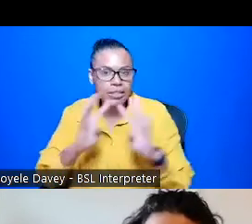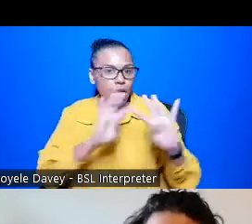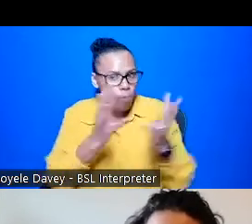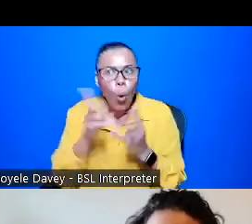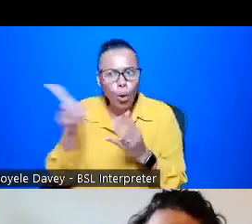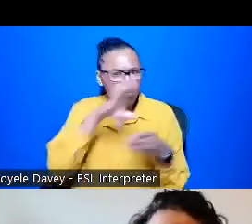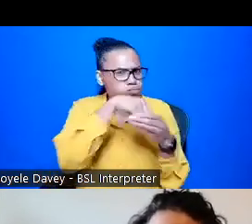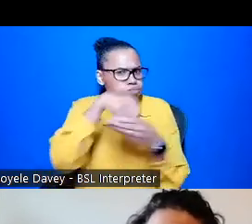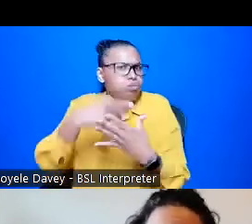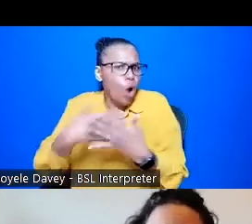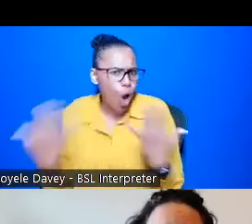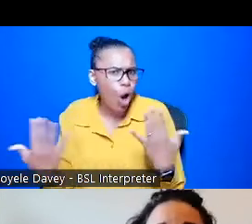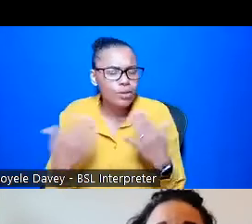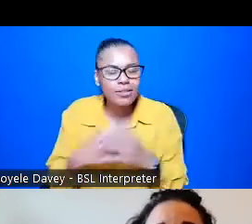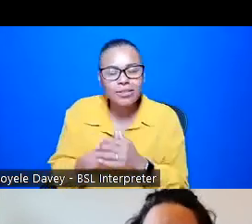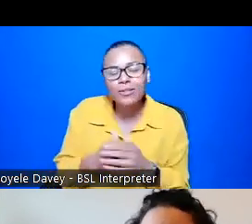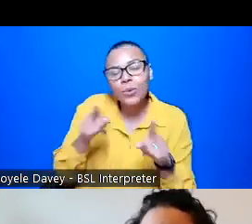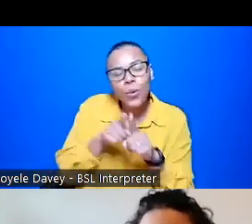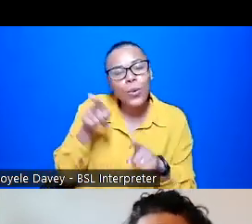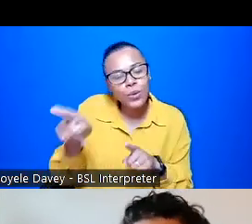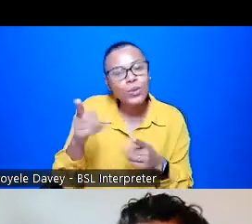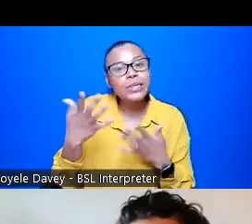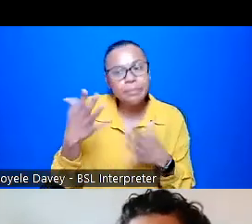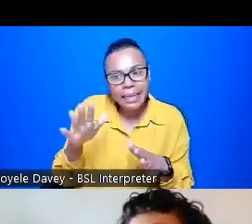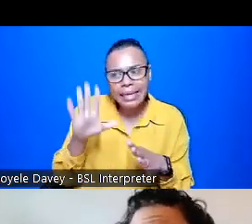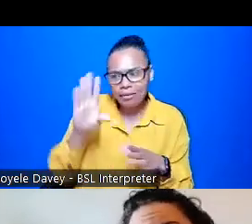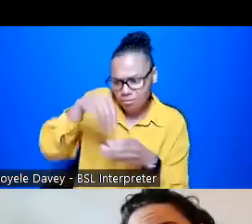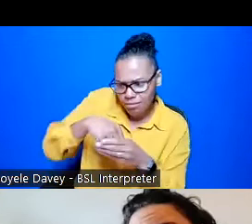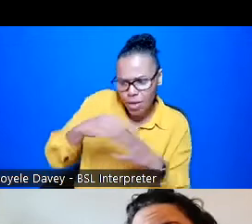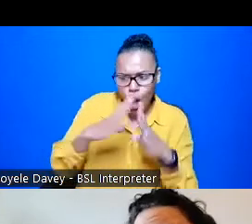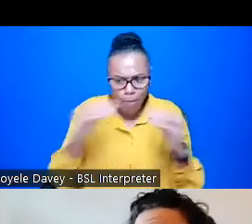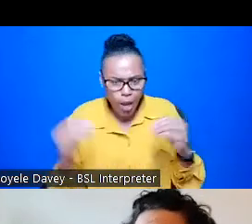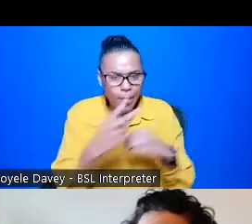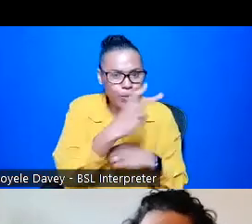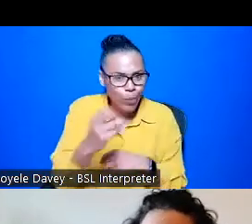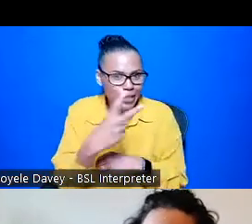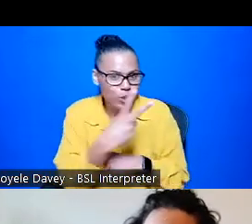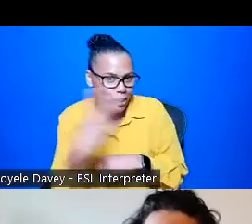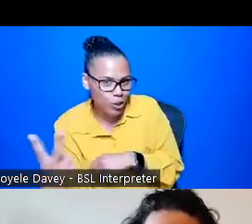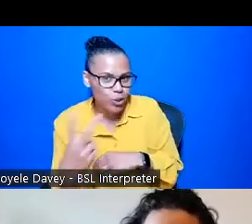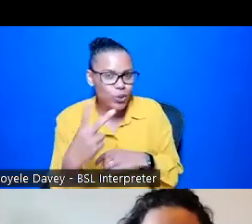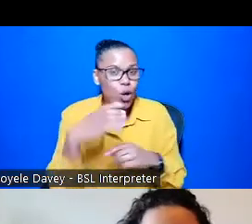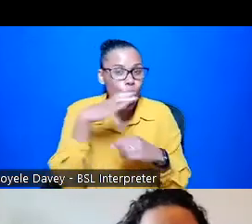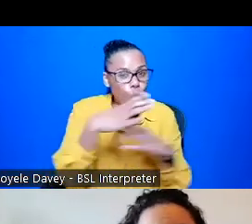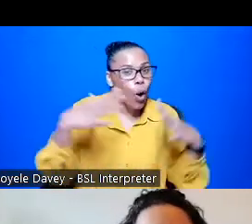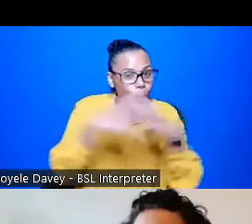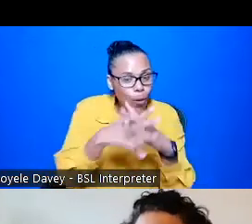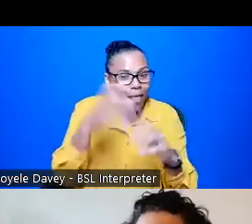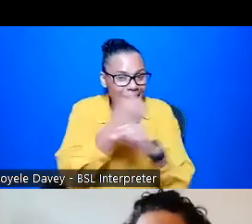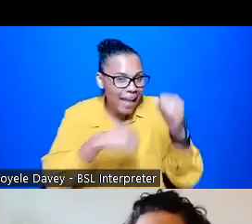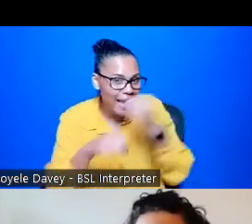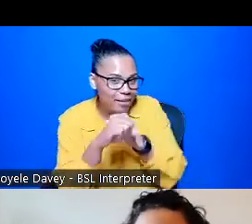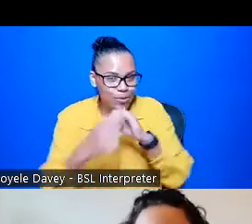sport. And she's also on the Birmingham 2022 Commonwealth Games Organising Committee, and